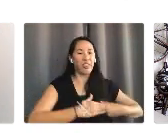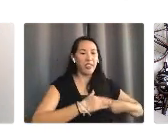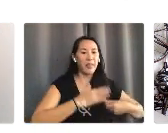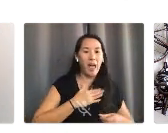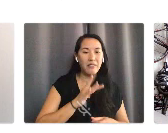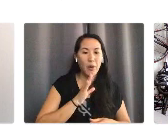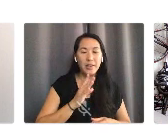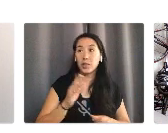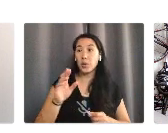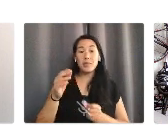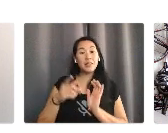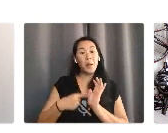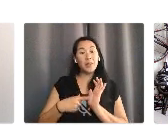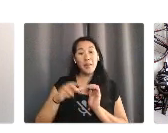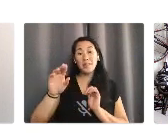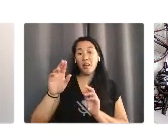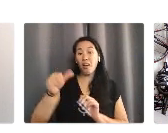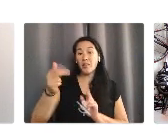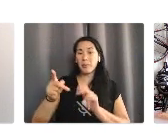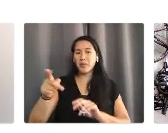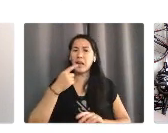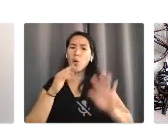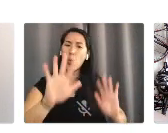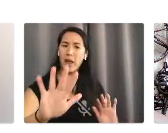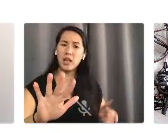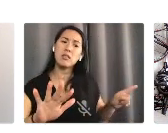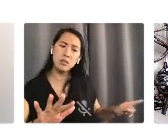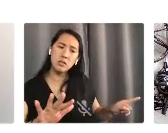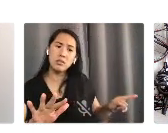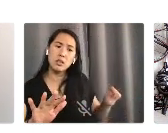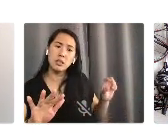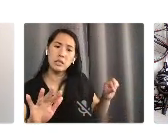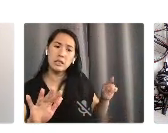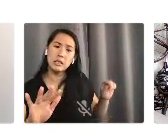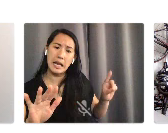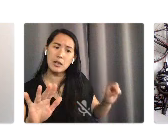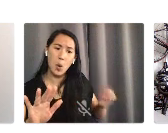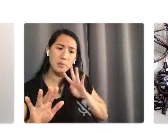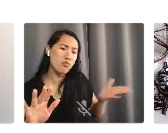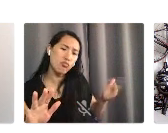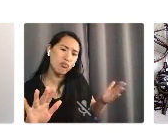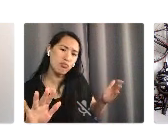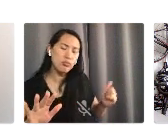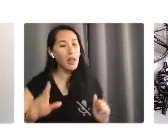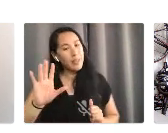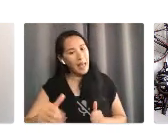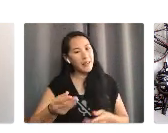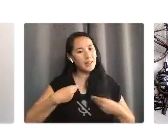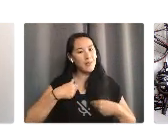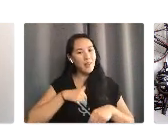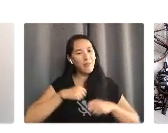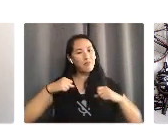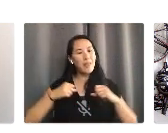majority group saying things like, hang on, she's speaking, let's hear her out. That creates space and that gives us the room to breathe, to